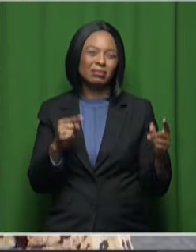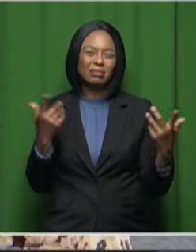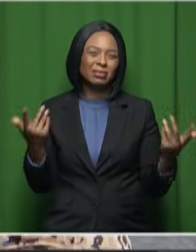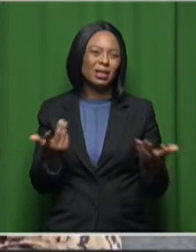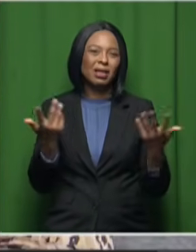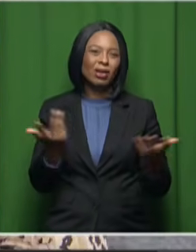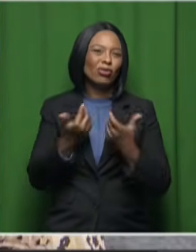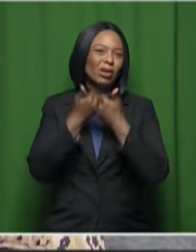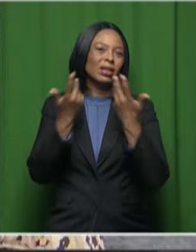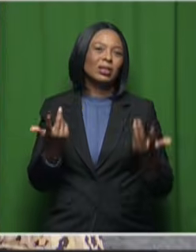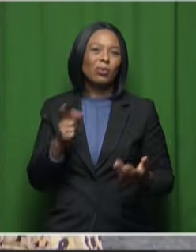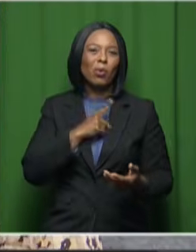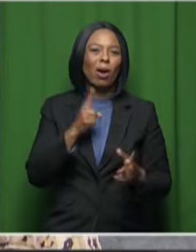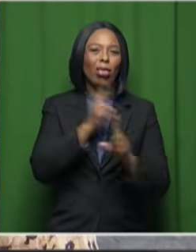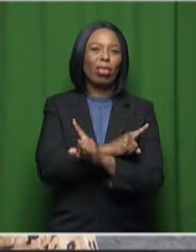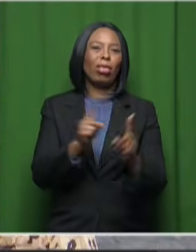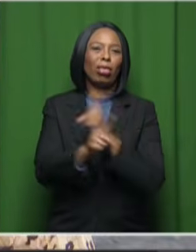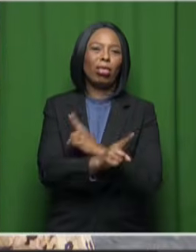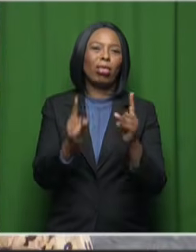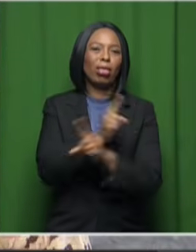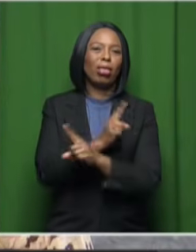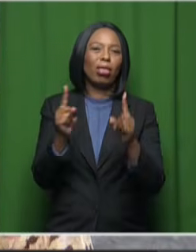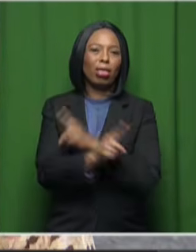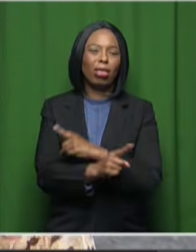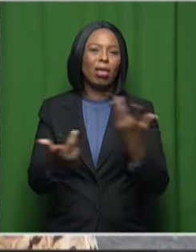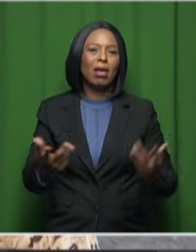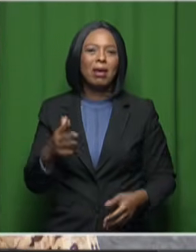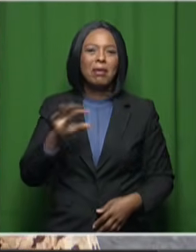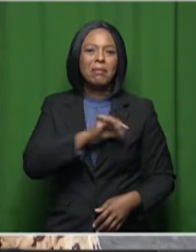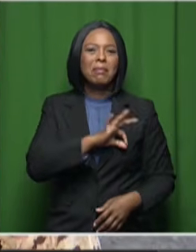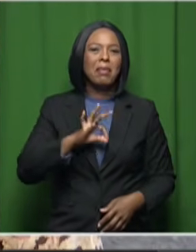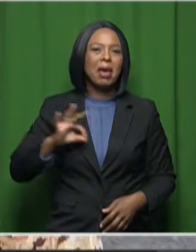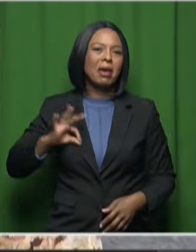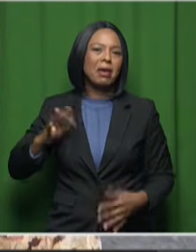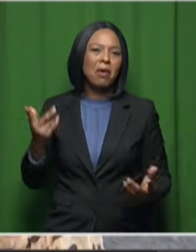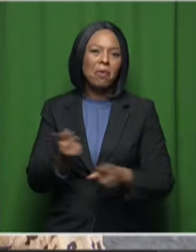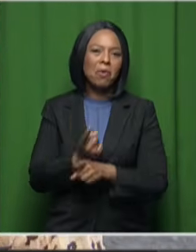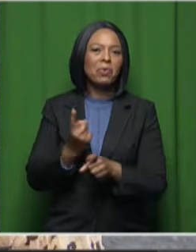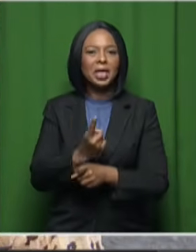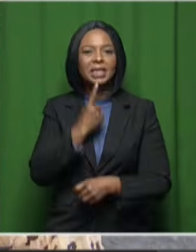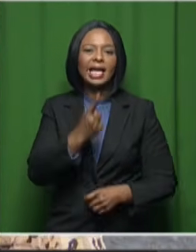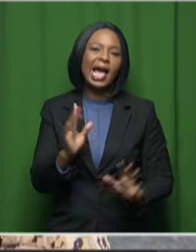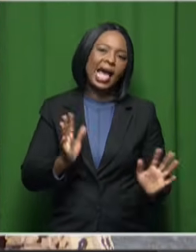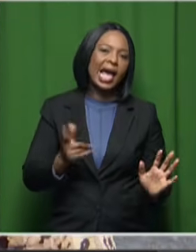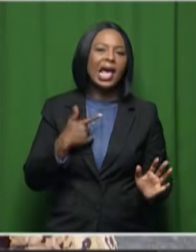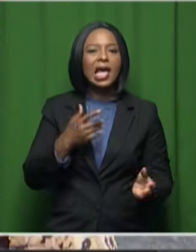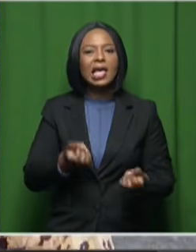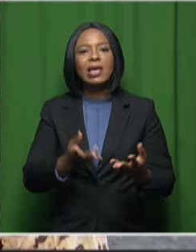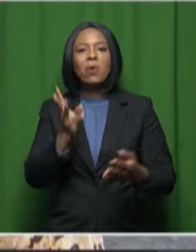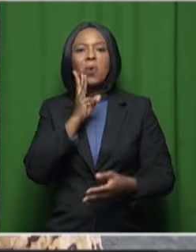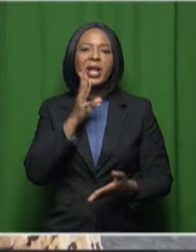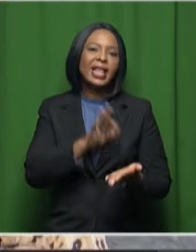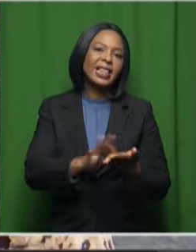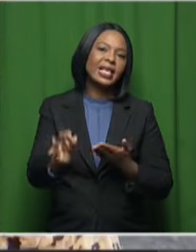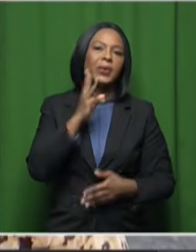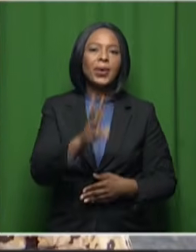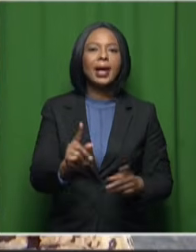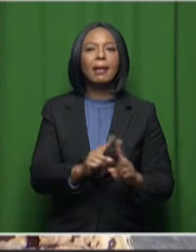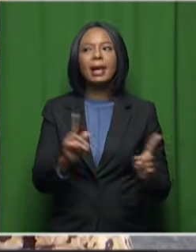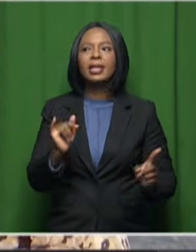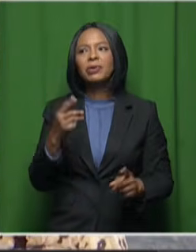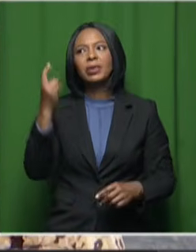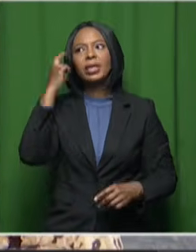it's one mayor after the other coming in, promising this community clean, portable water. And just as we think there is